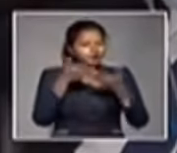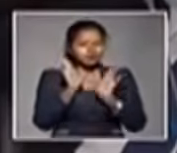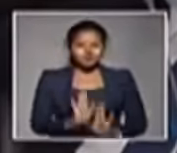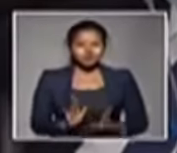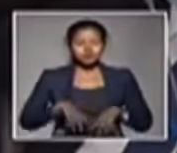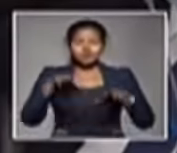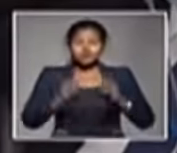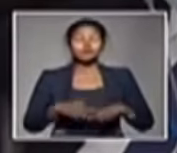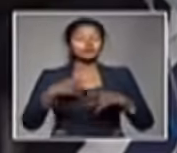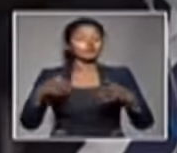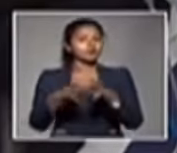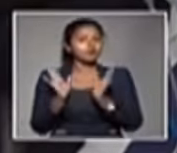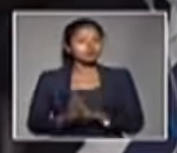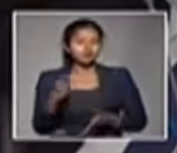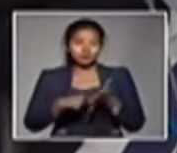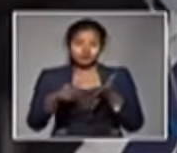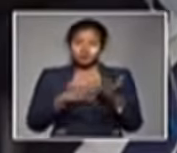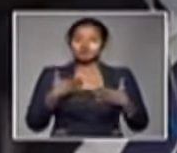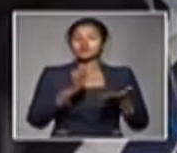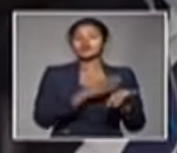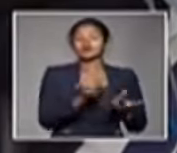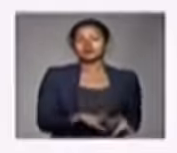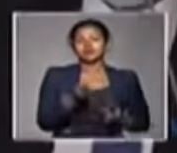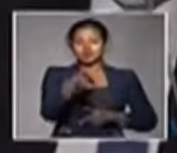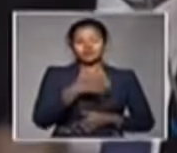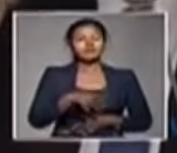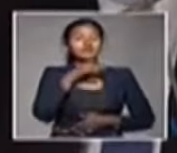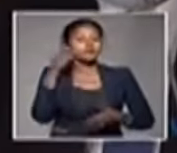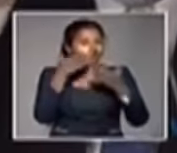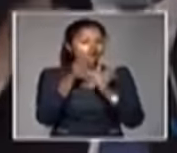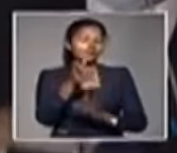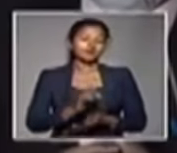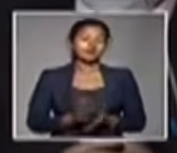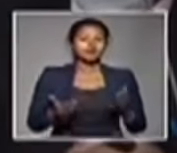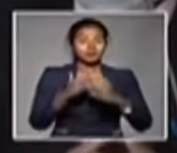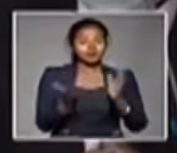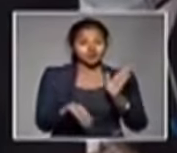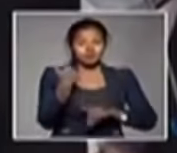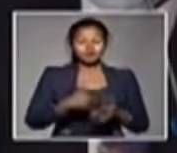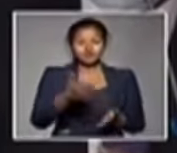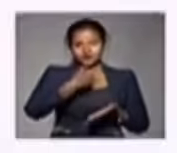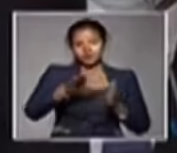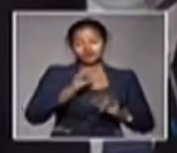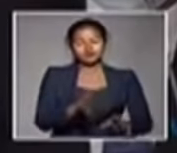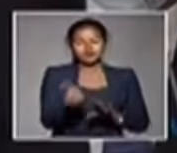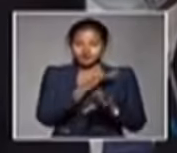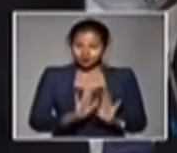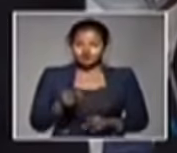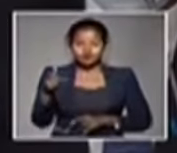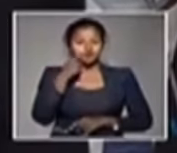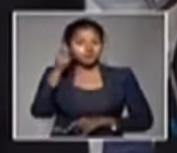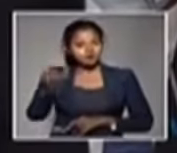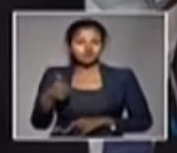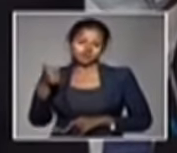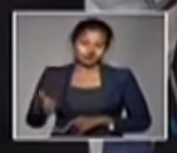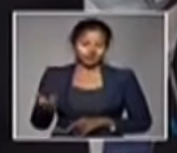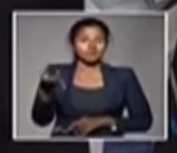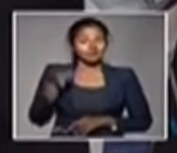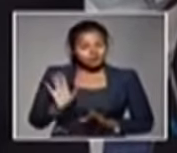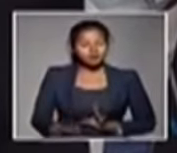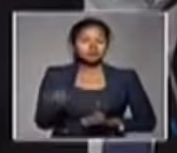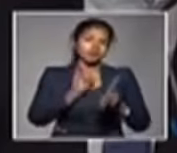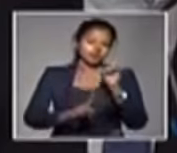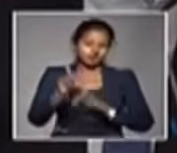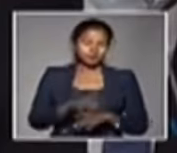of your party has voted in our favour. You must be ashamed of that. Go home before you are chased out. He is a good person. However, he is speaking